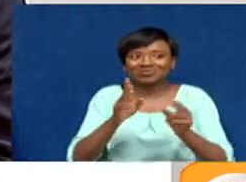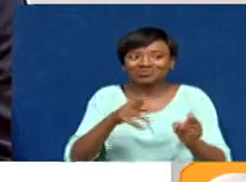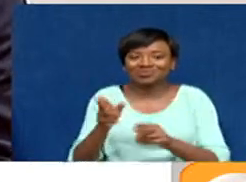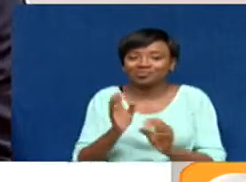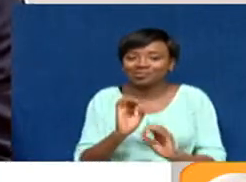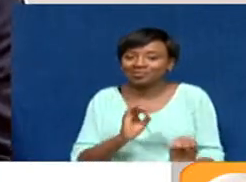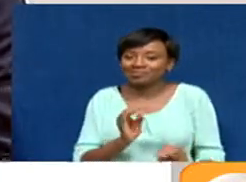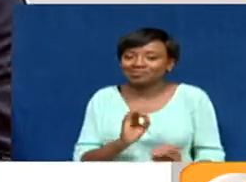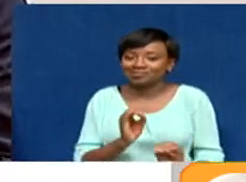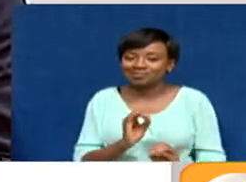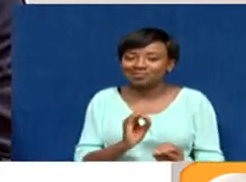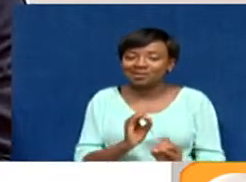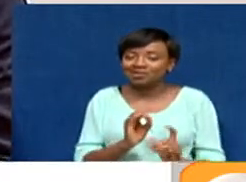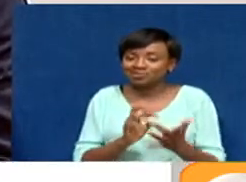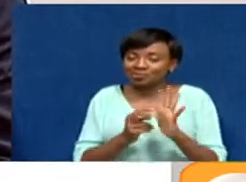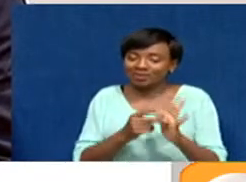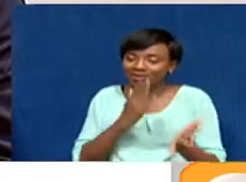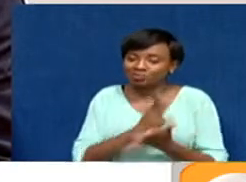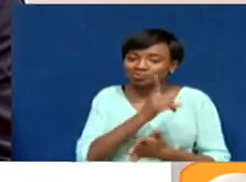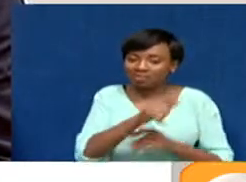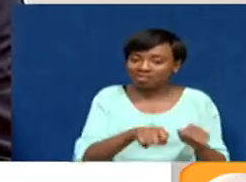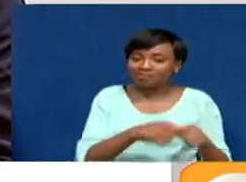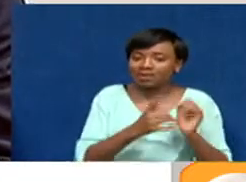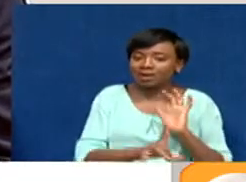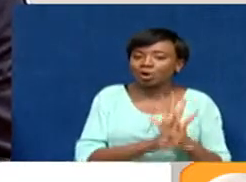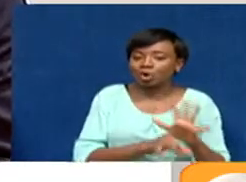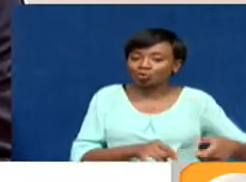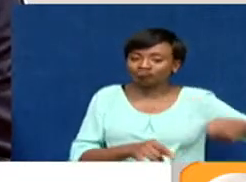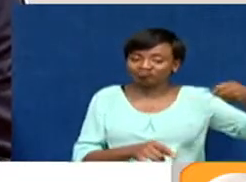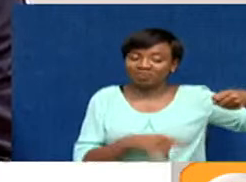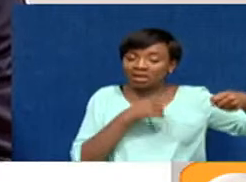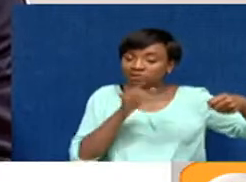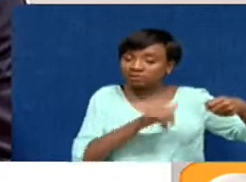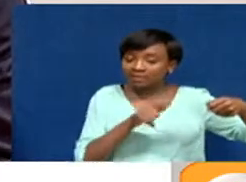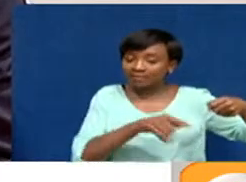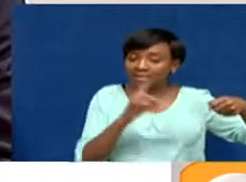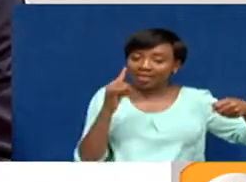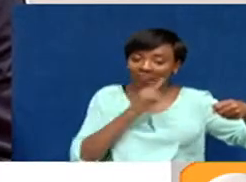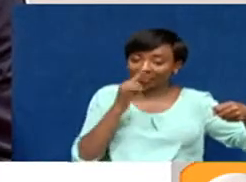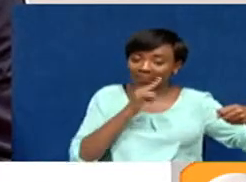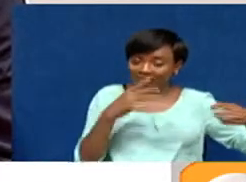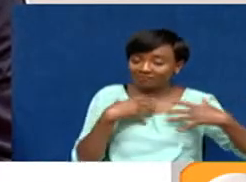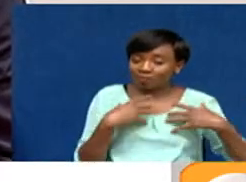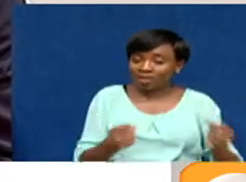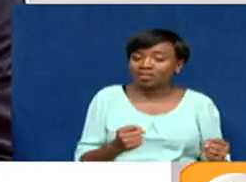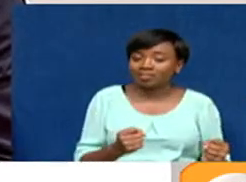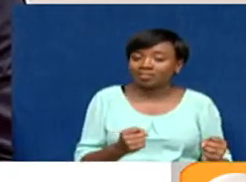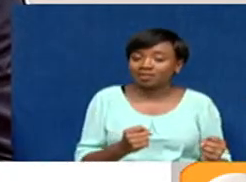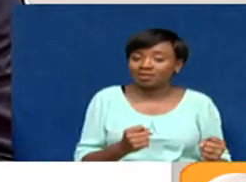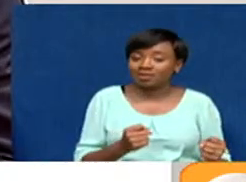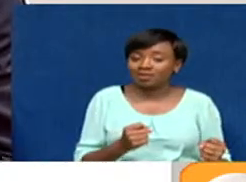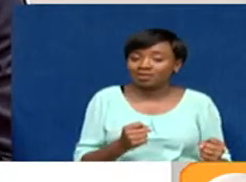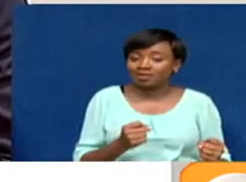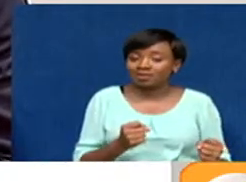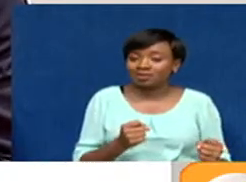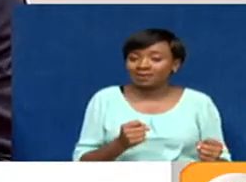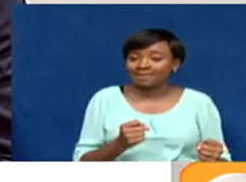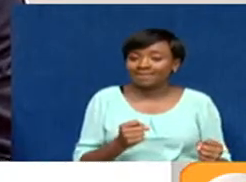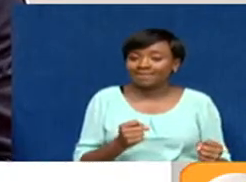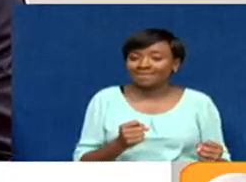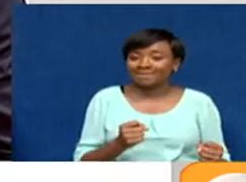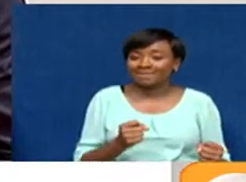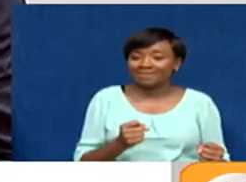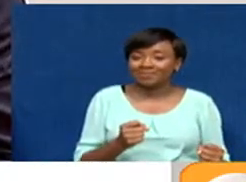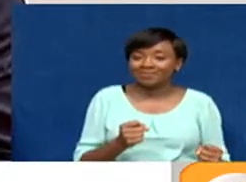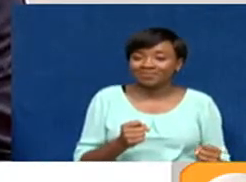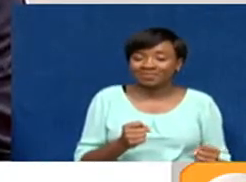So it is illegal and it's actually a health hazard, but Kenyans will be forgiven for getting into that behavior right now